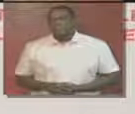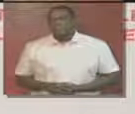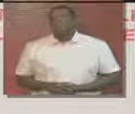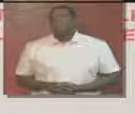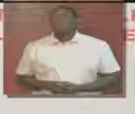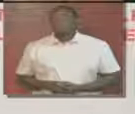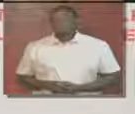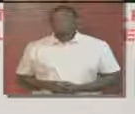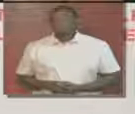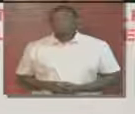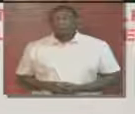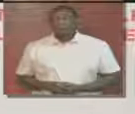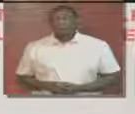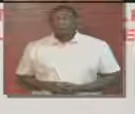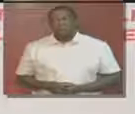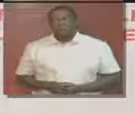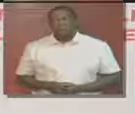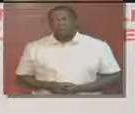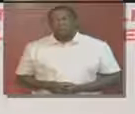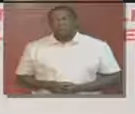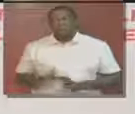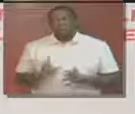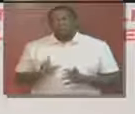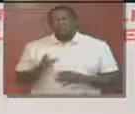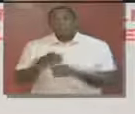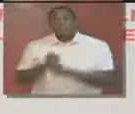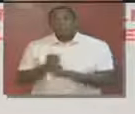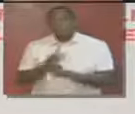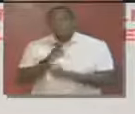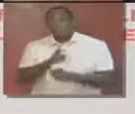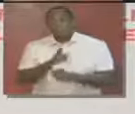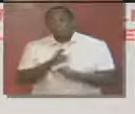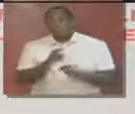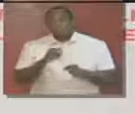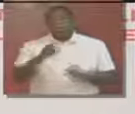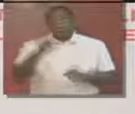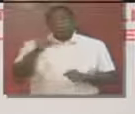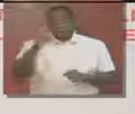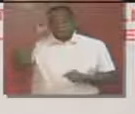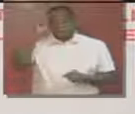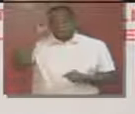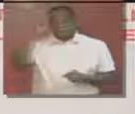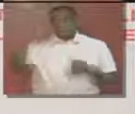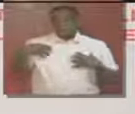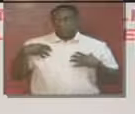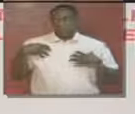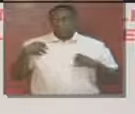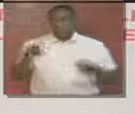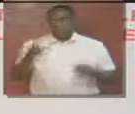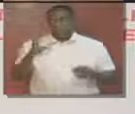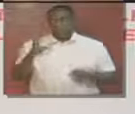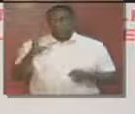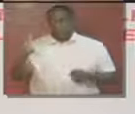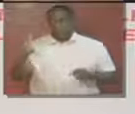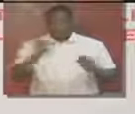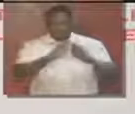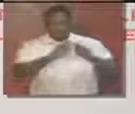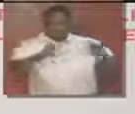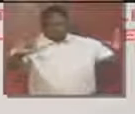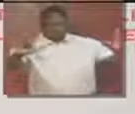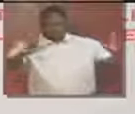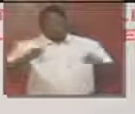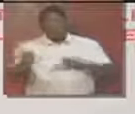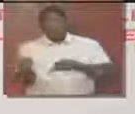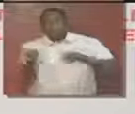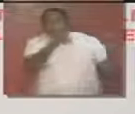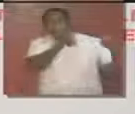back or make sure that we have hosted on the ministry's website for those so interested. I'm going to turn you over to Dr. Bagwandas